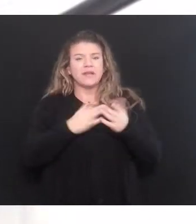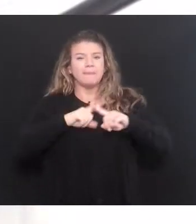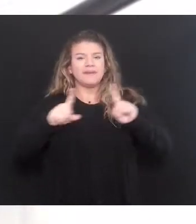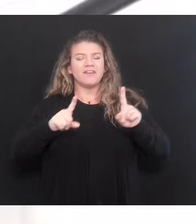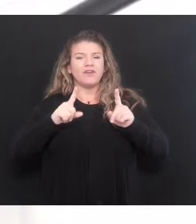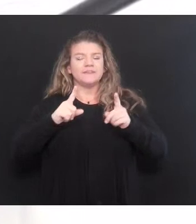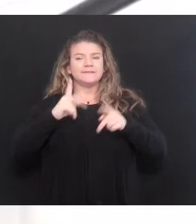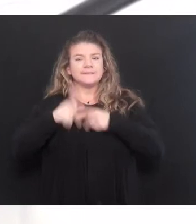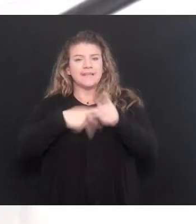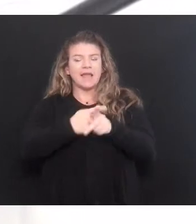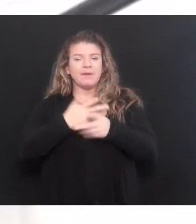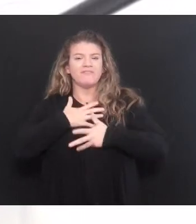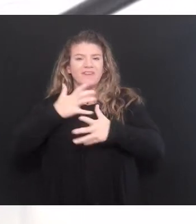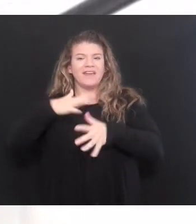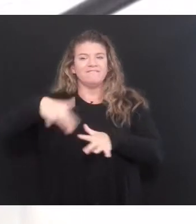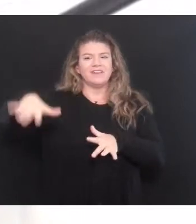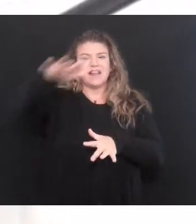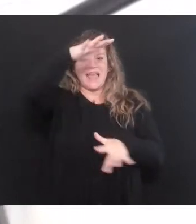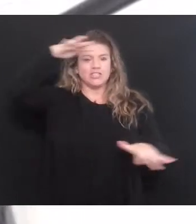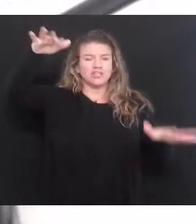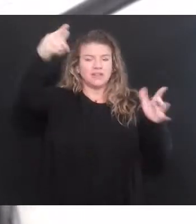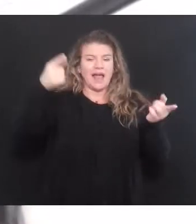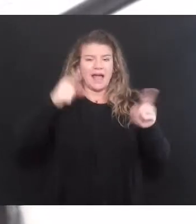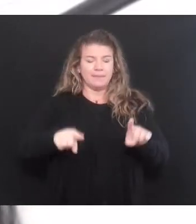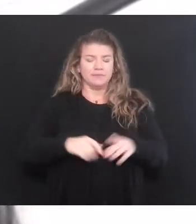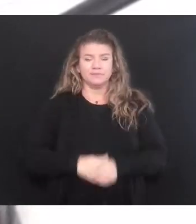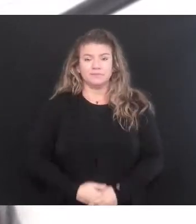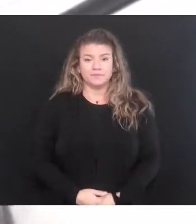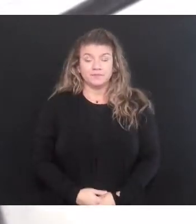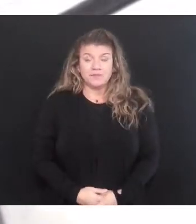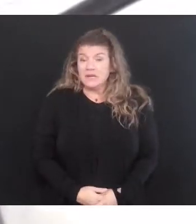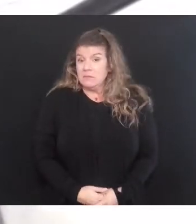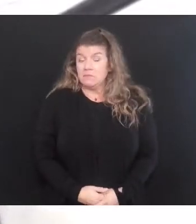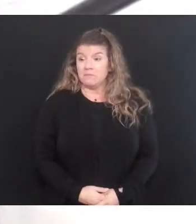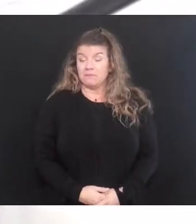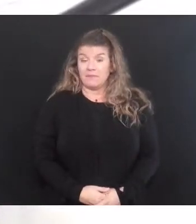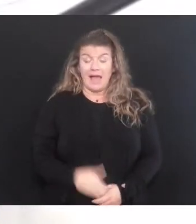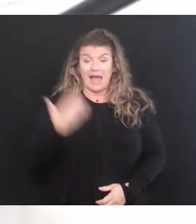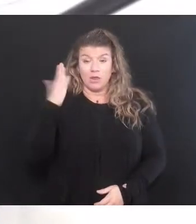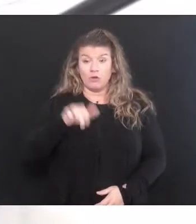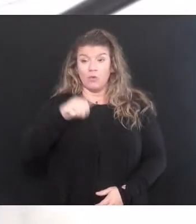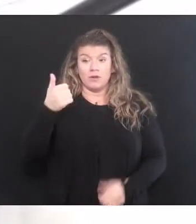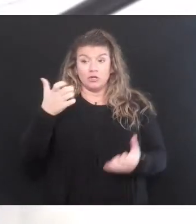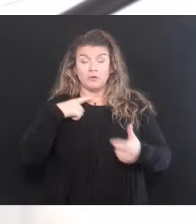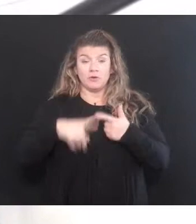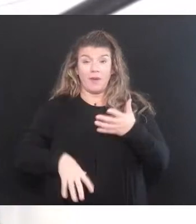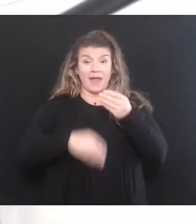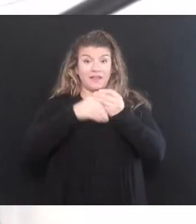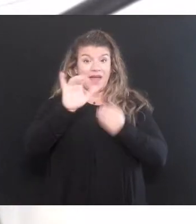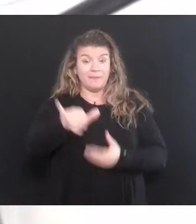know, concerns as far as that goes. But I'm not sure what else you'd want me to add to that. Thanks.